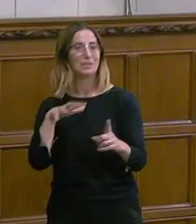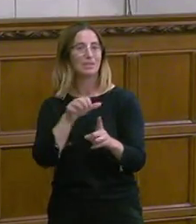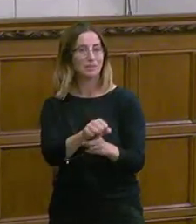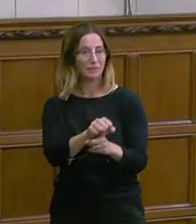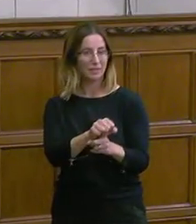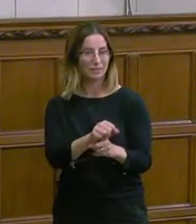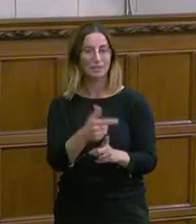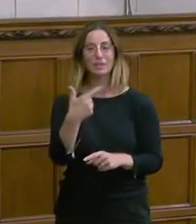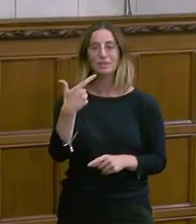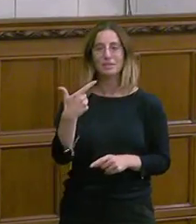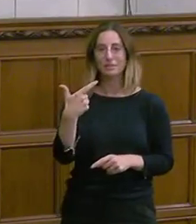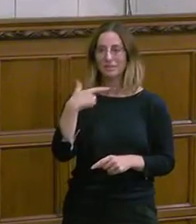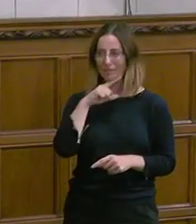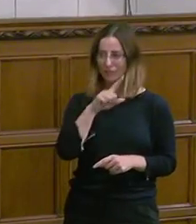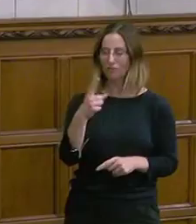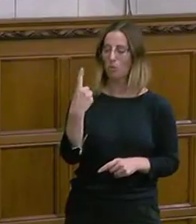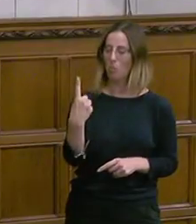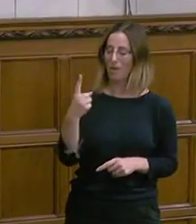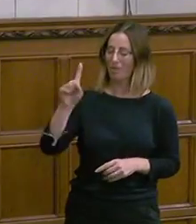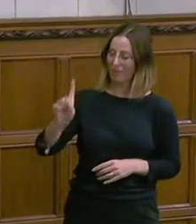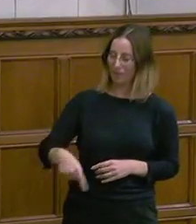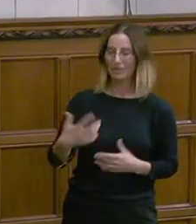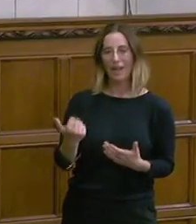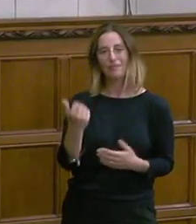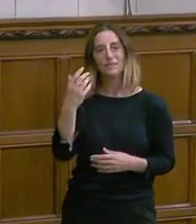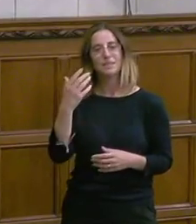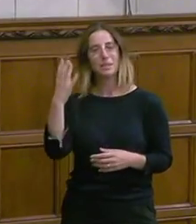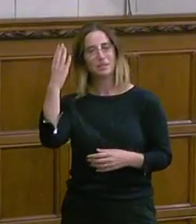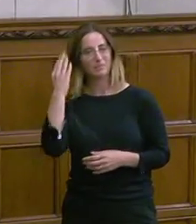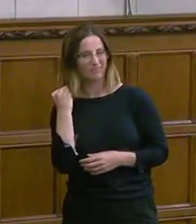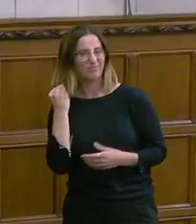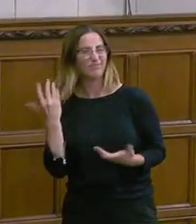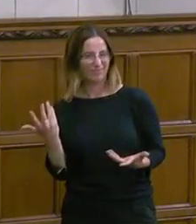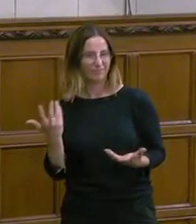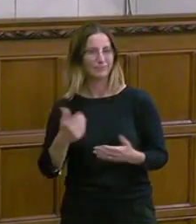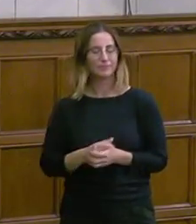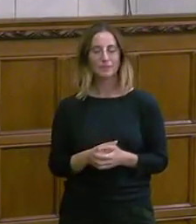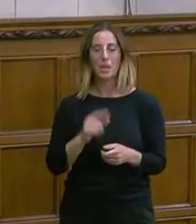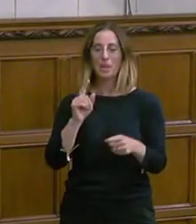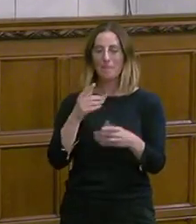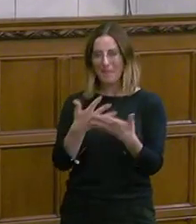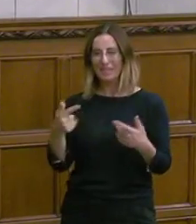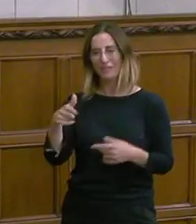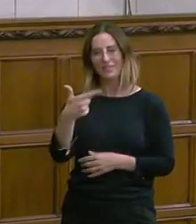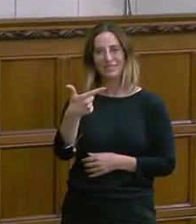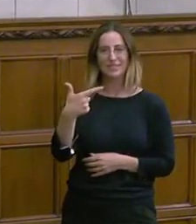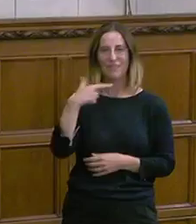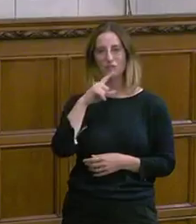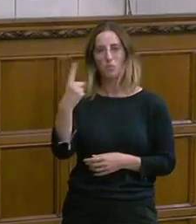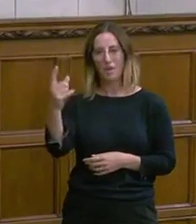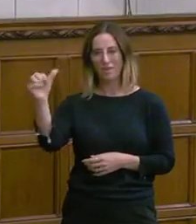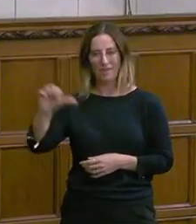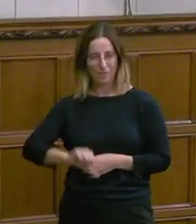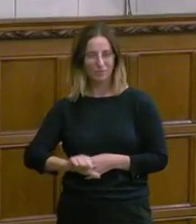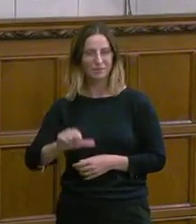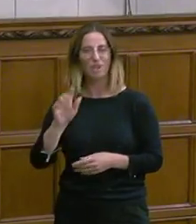and 701,000 with mild and moderate deafness. Now, many of these people are over the age of 60 with hearing that has deteriorated